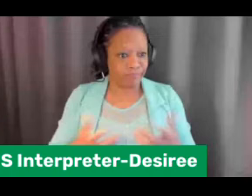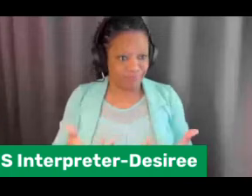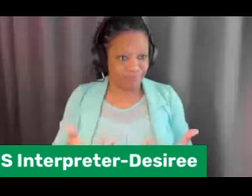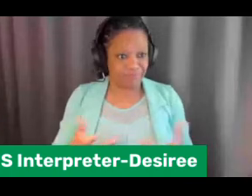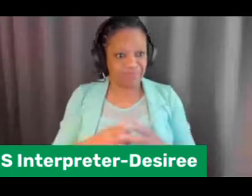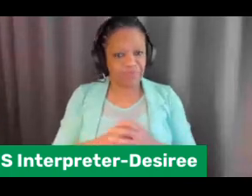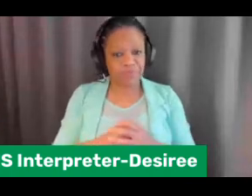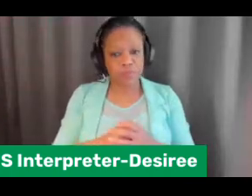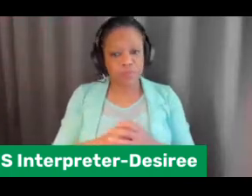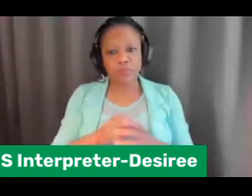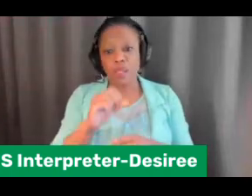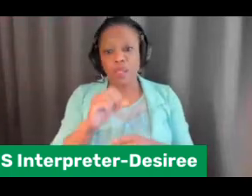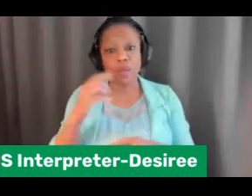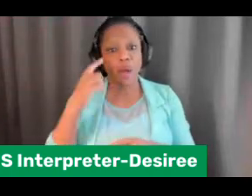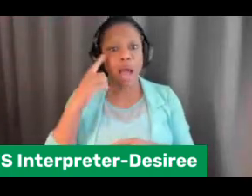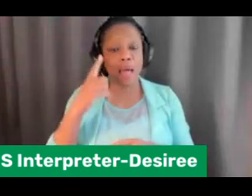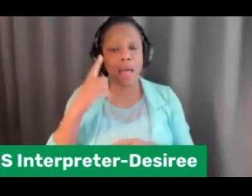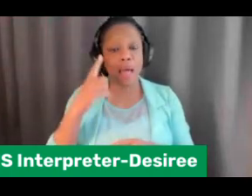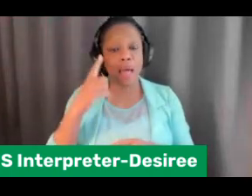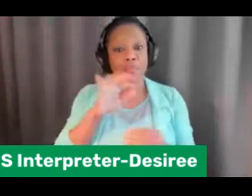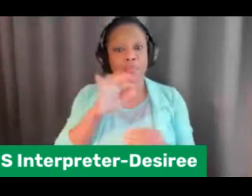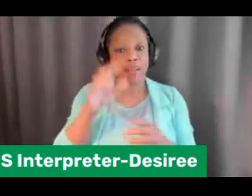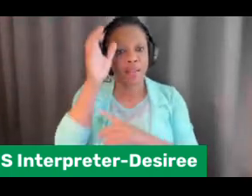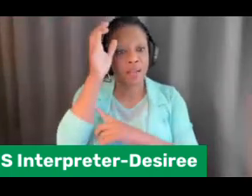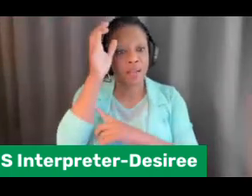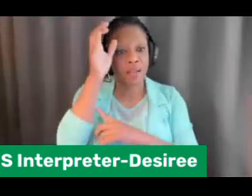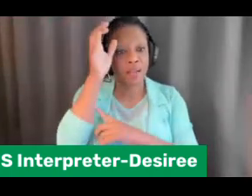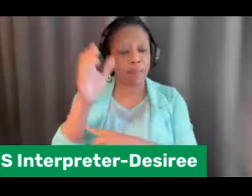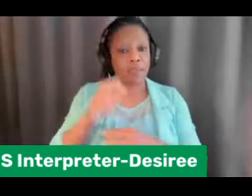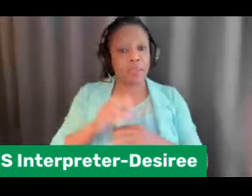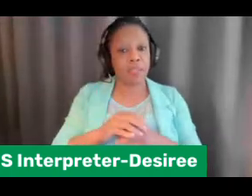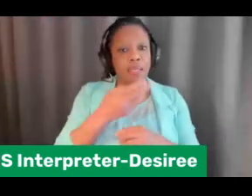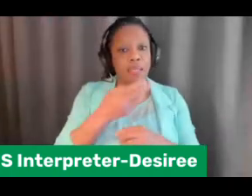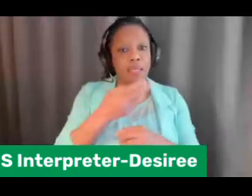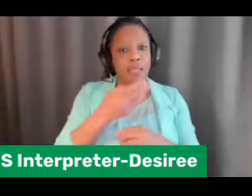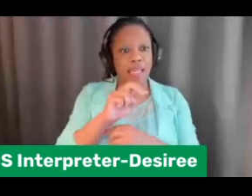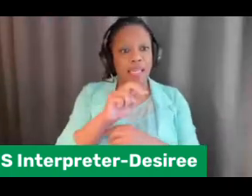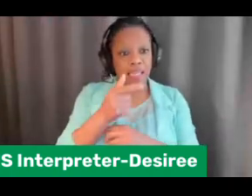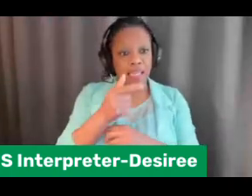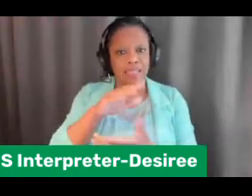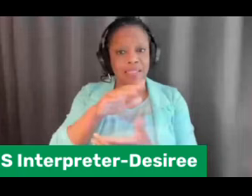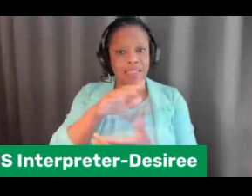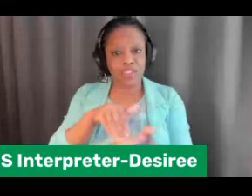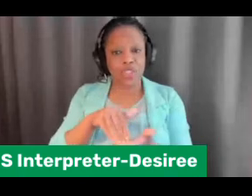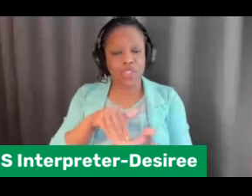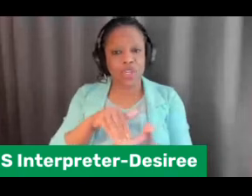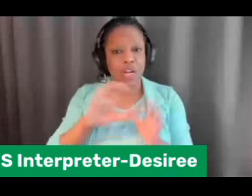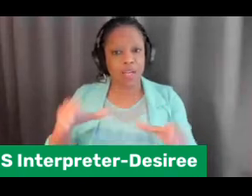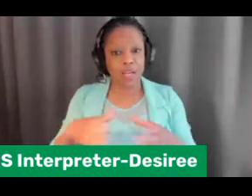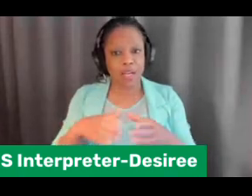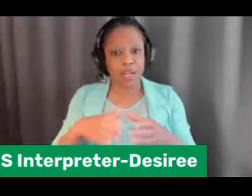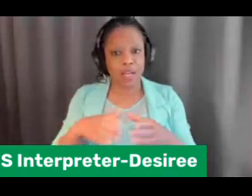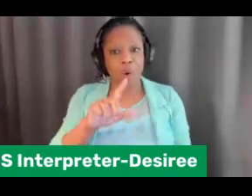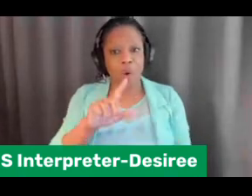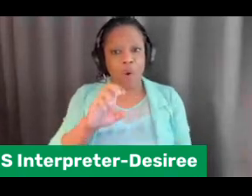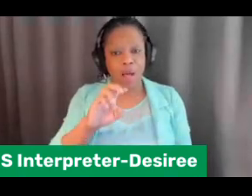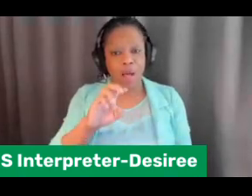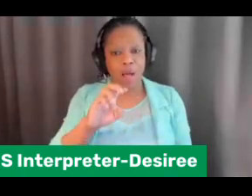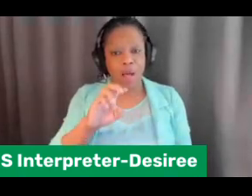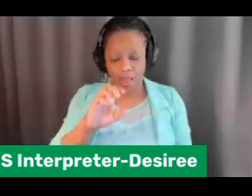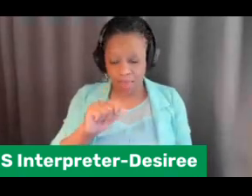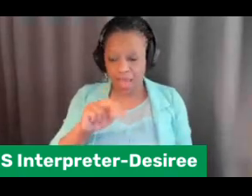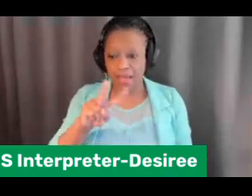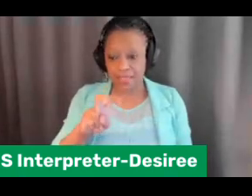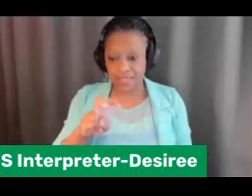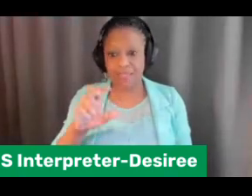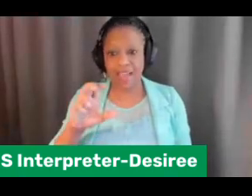concept called healing-centered collective care. And so in the various spaces I've been in, I'm a former middle school